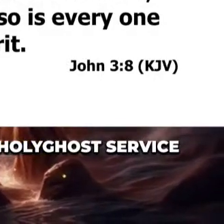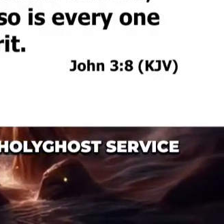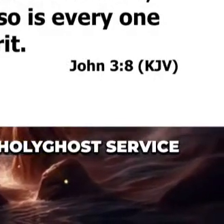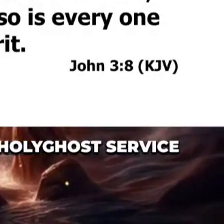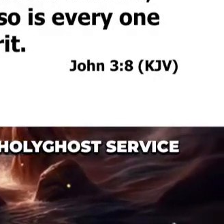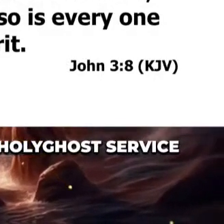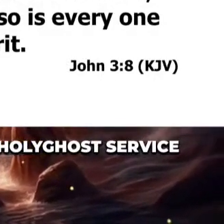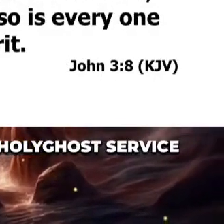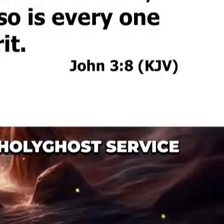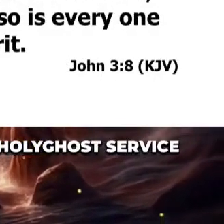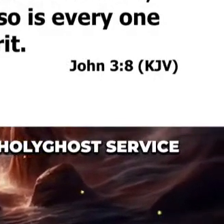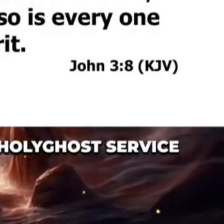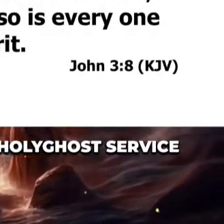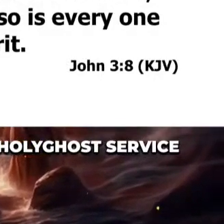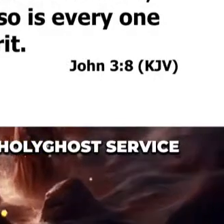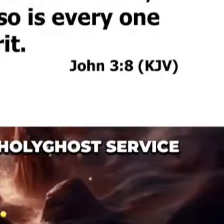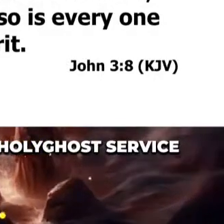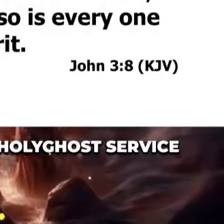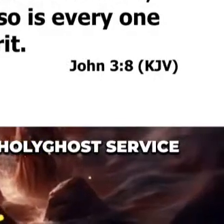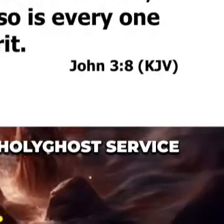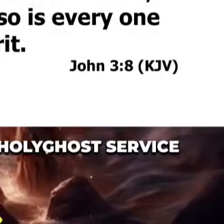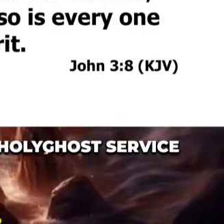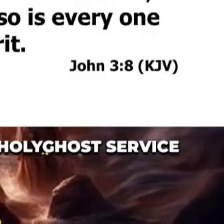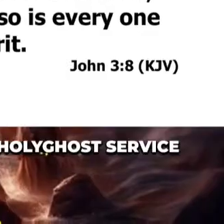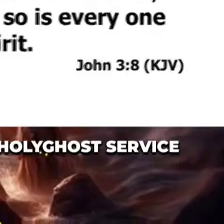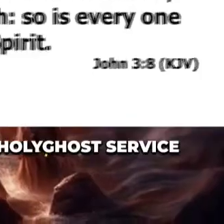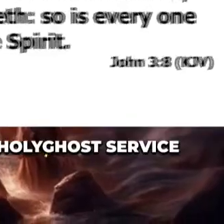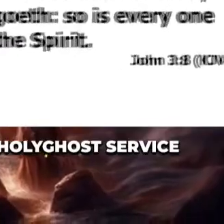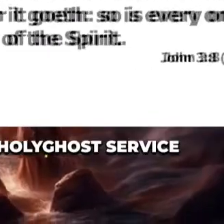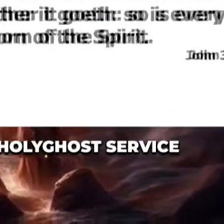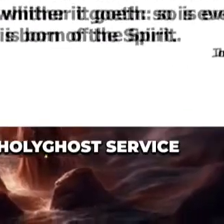This particular revelation by Jesus Christ